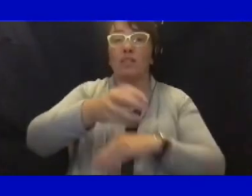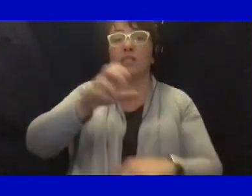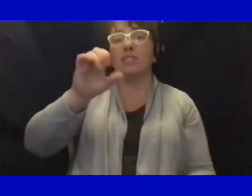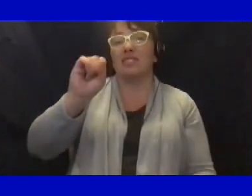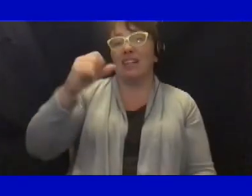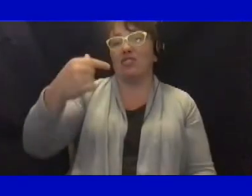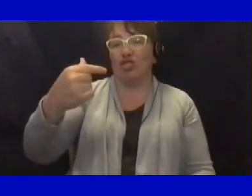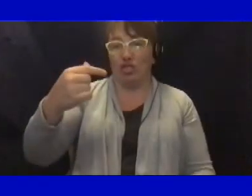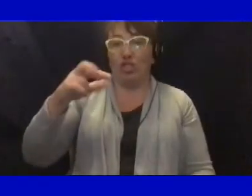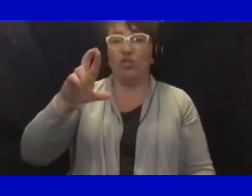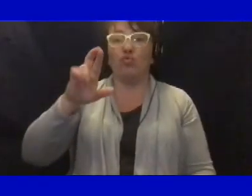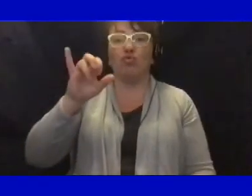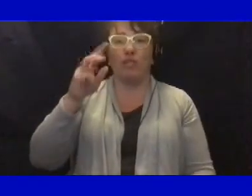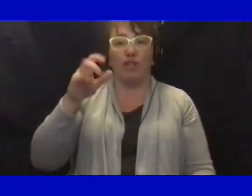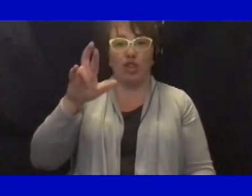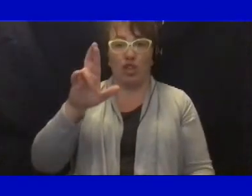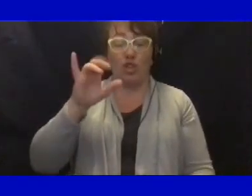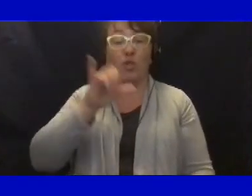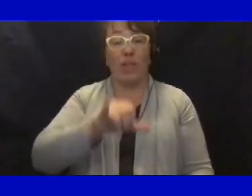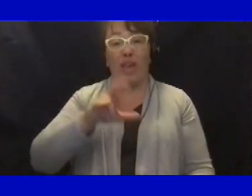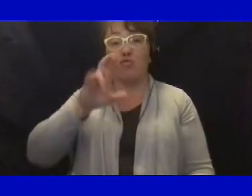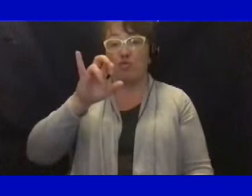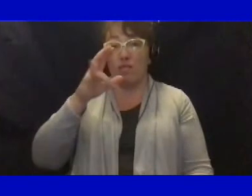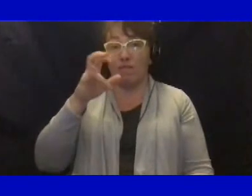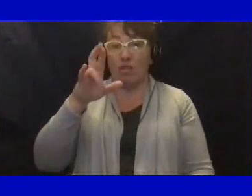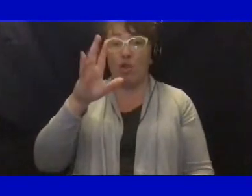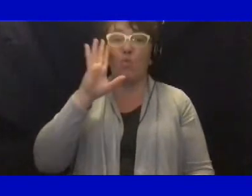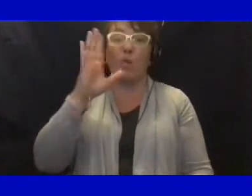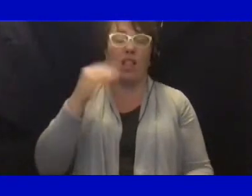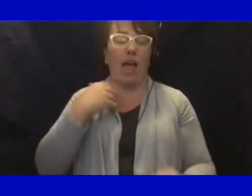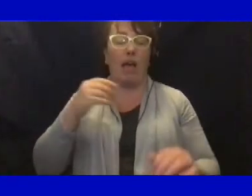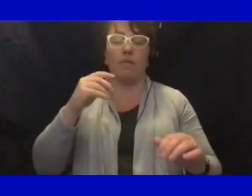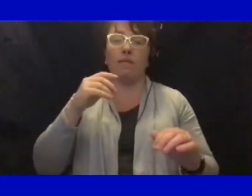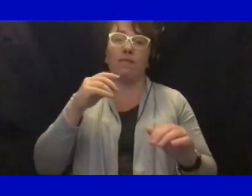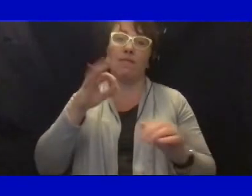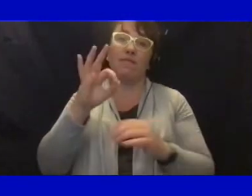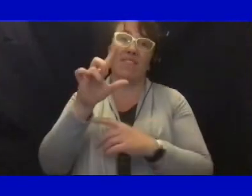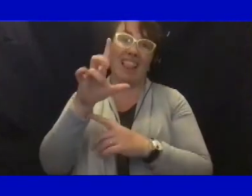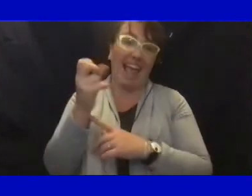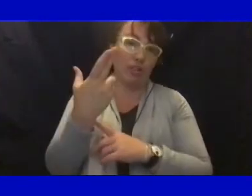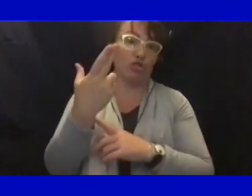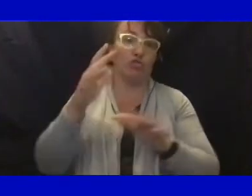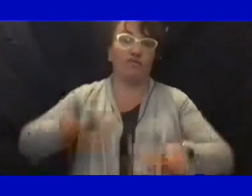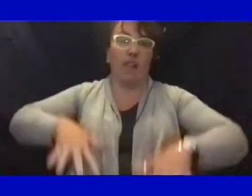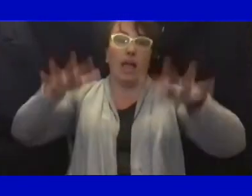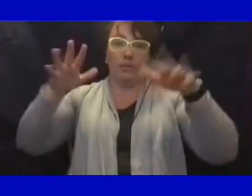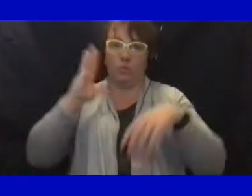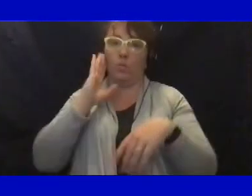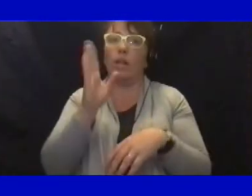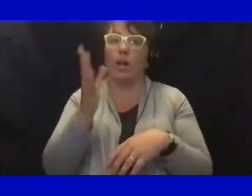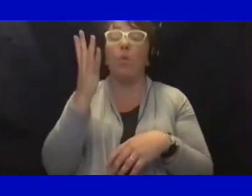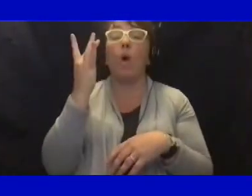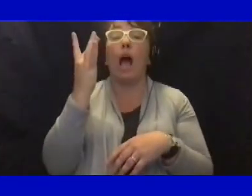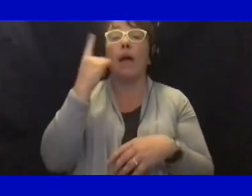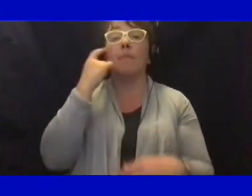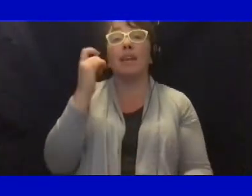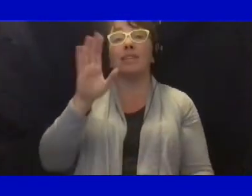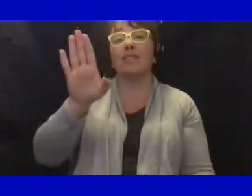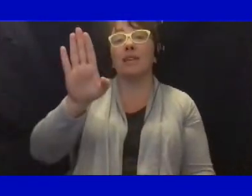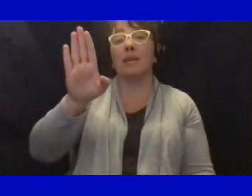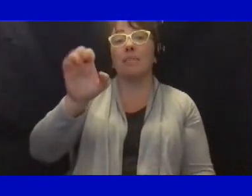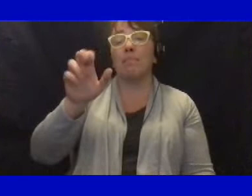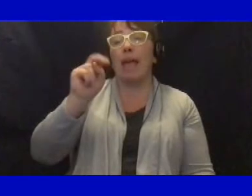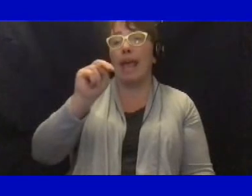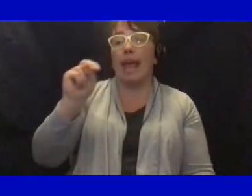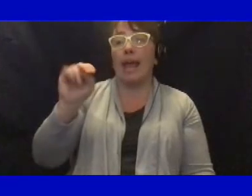River will be capable of producing very dangerous flash floods this winter because so much of the Banning Canyon has burned. And so because